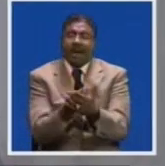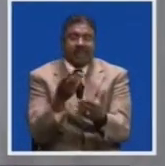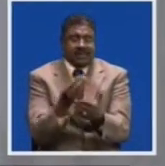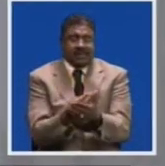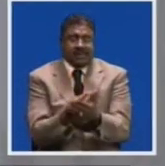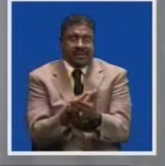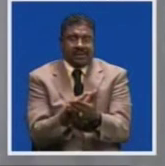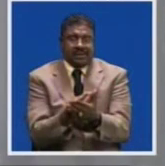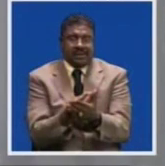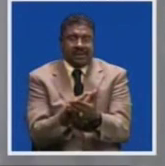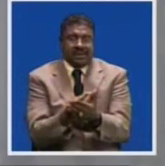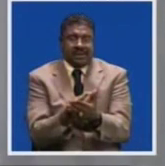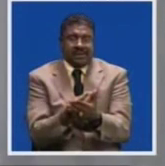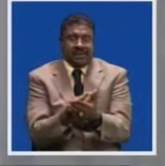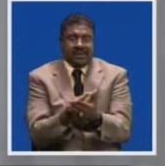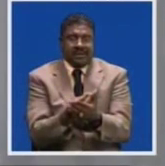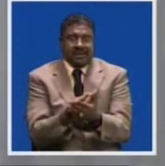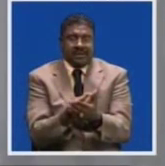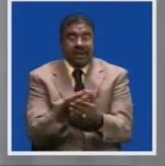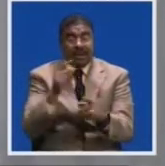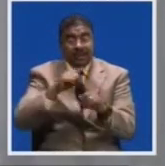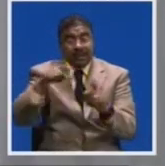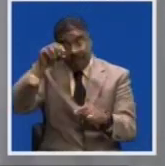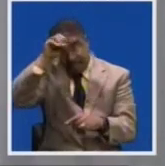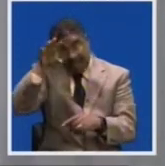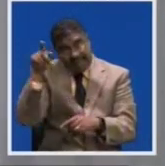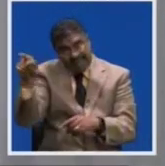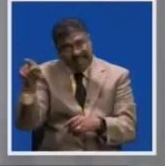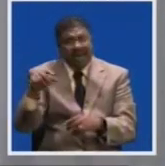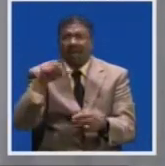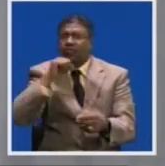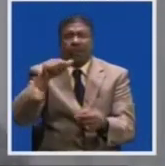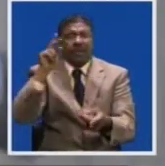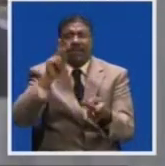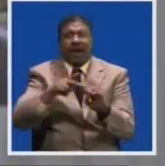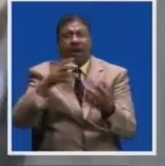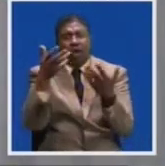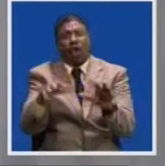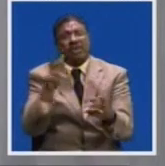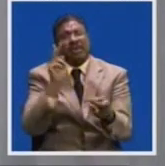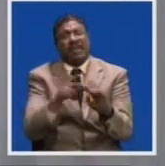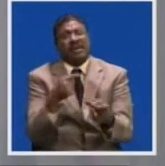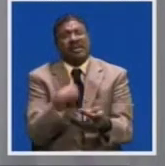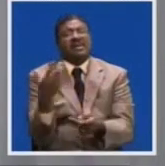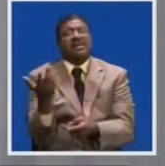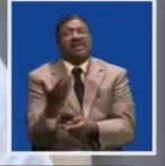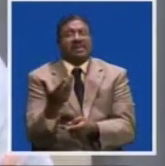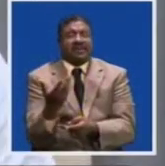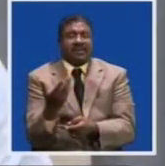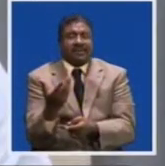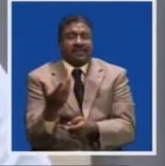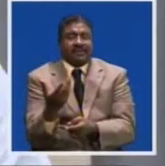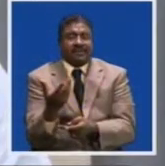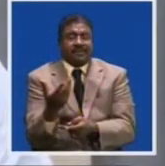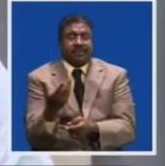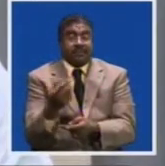both transmission and distribution losses. But for the mines, they may not incur distribution losses, given that they are tapping in at transmission. This